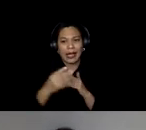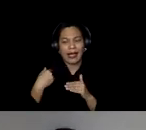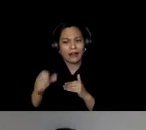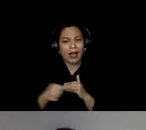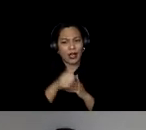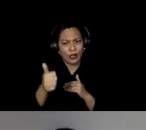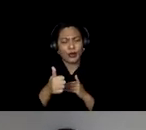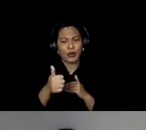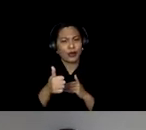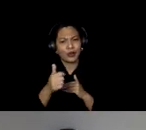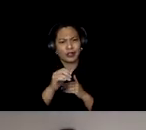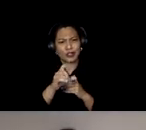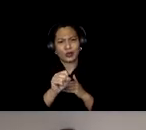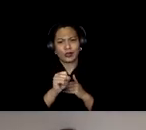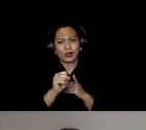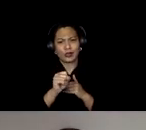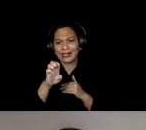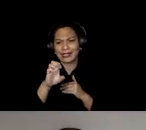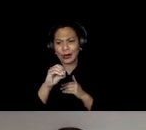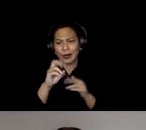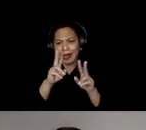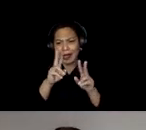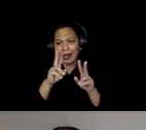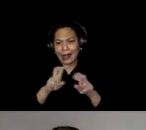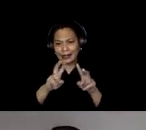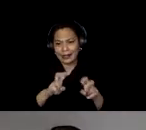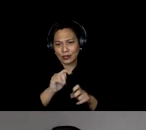SEO, like SEO analysis tools.